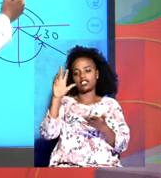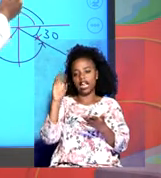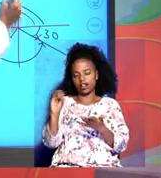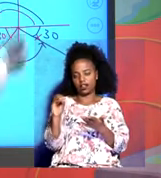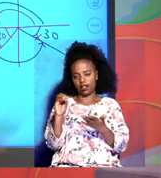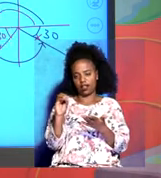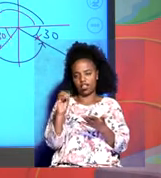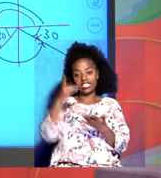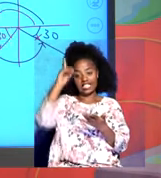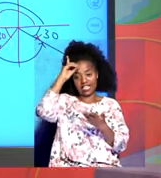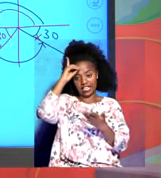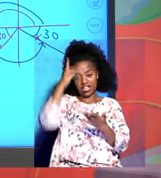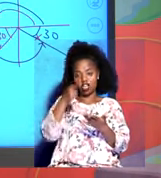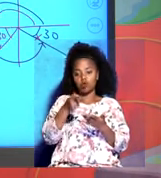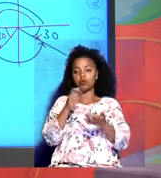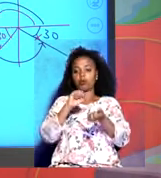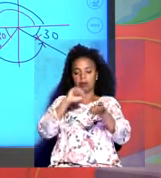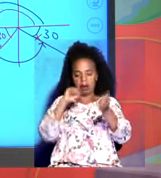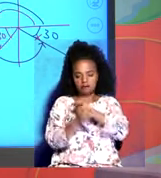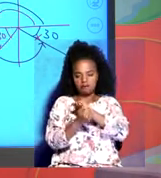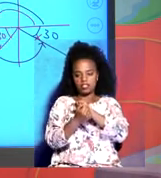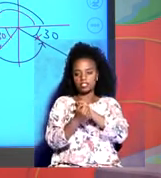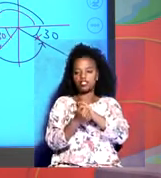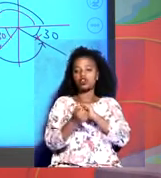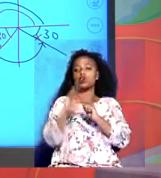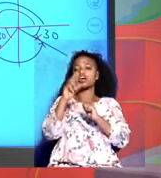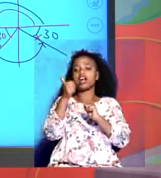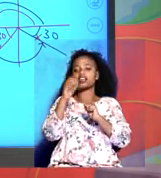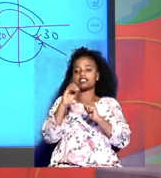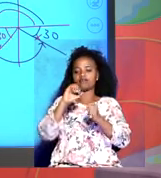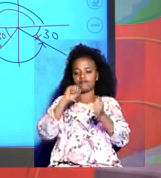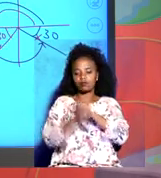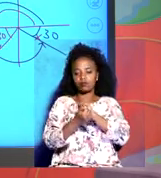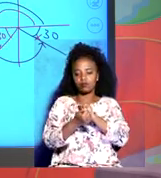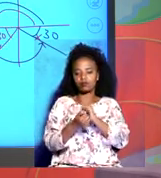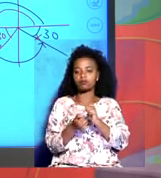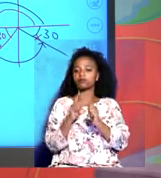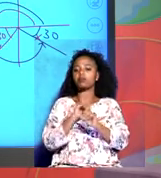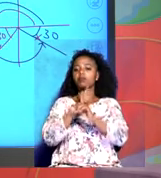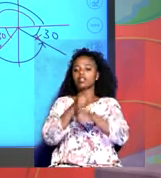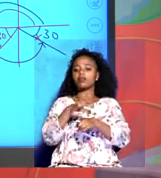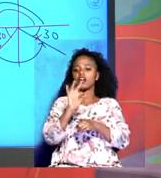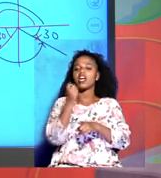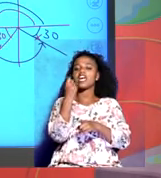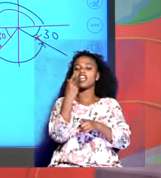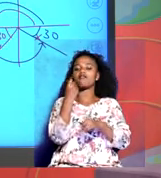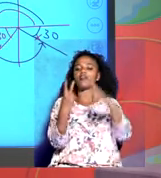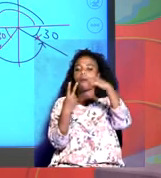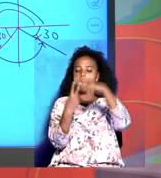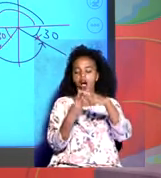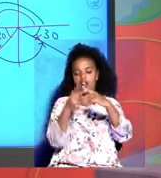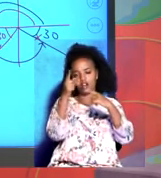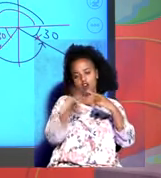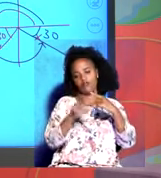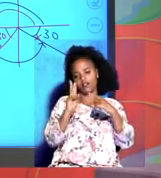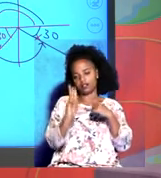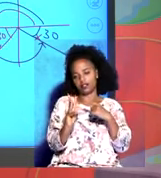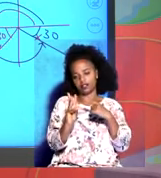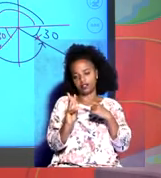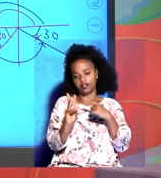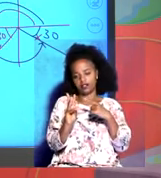330. And we can convert this 330 into radian. You will have this is 11 pi over